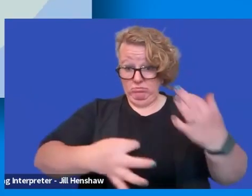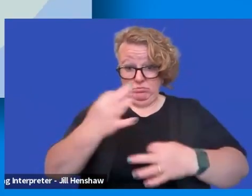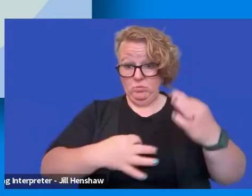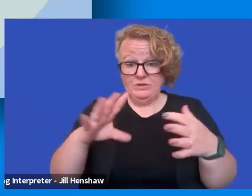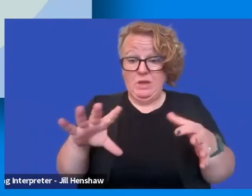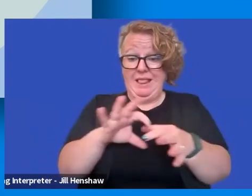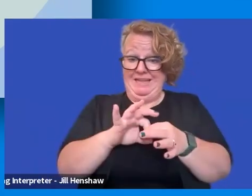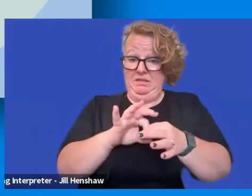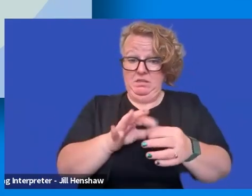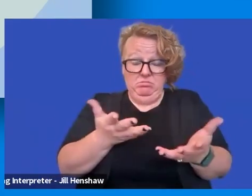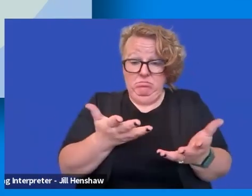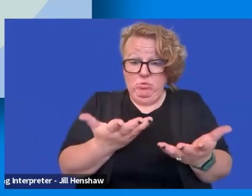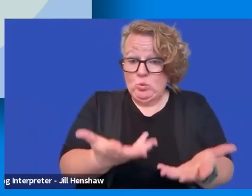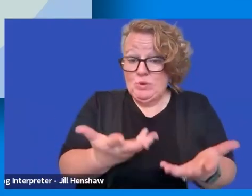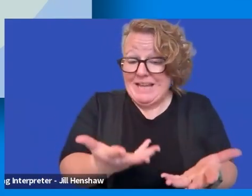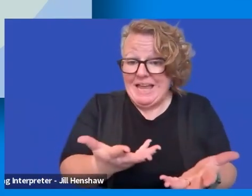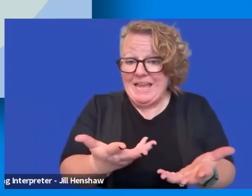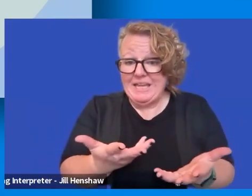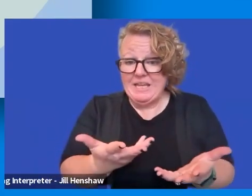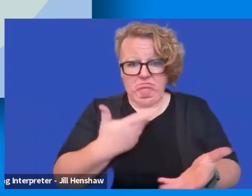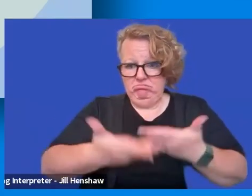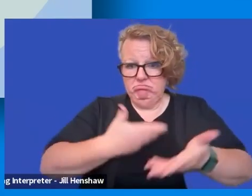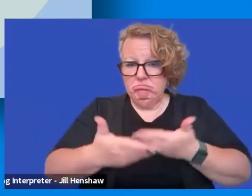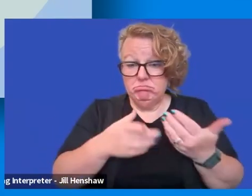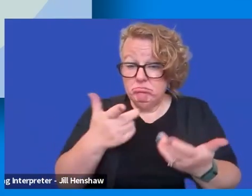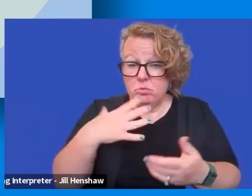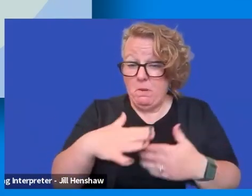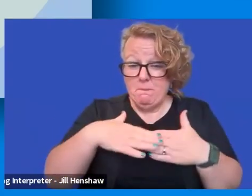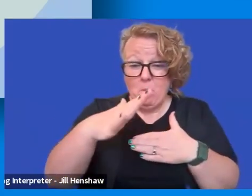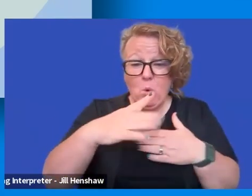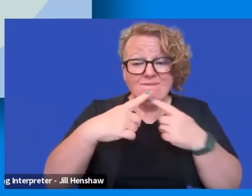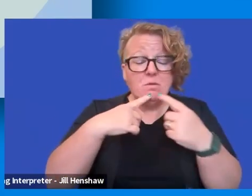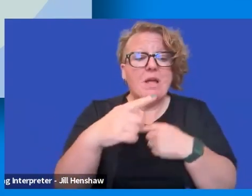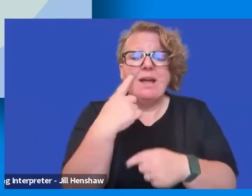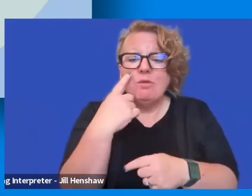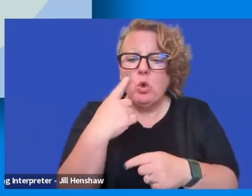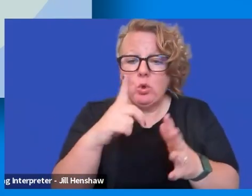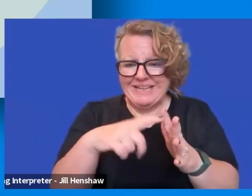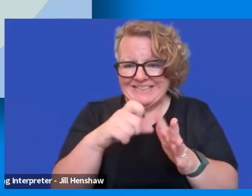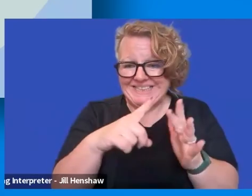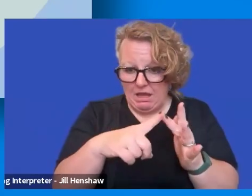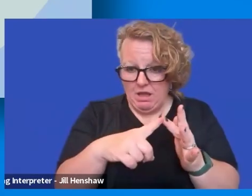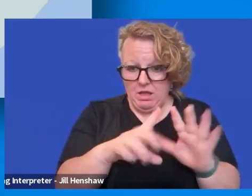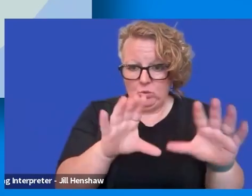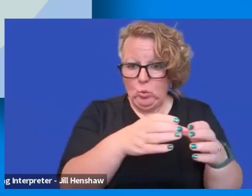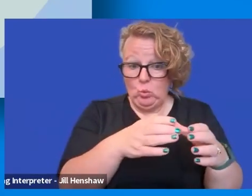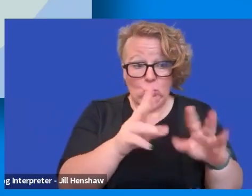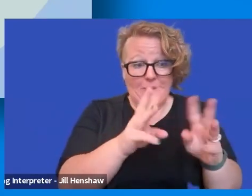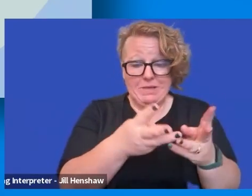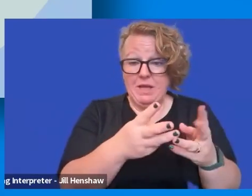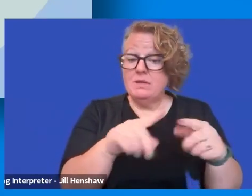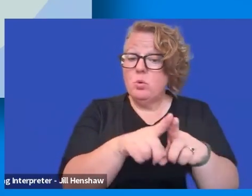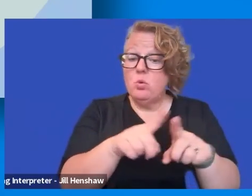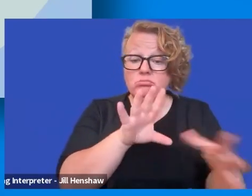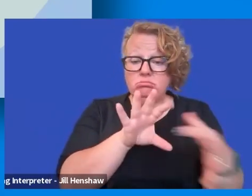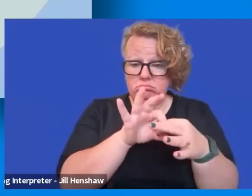the conversation today that you want to follow up, you can find the EDI Caucus website and you can contact